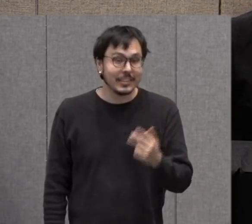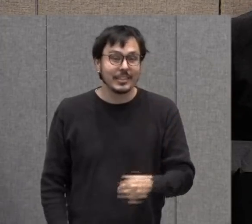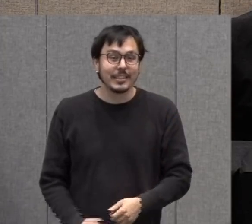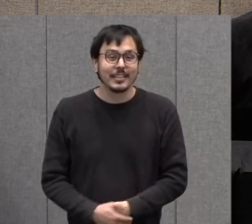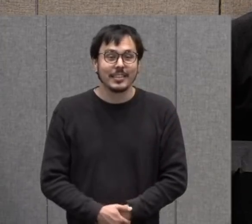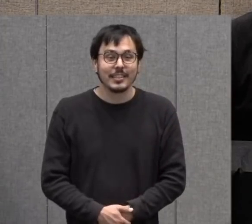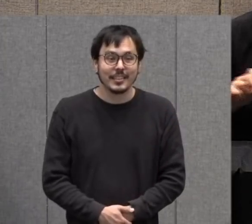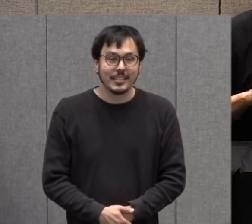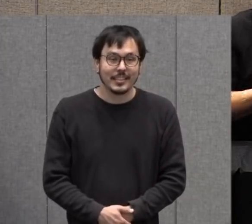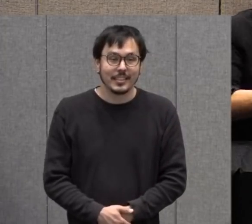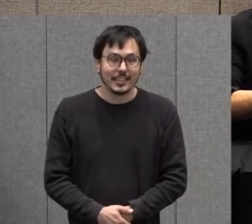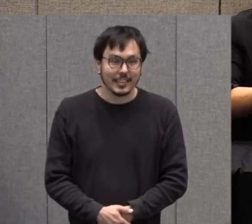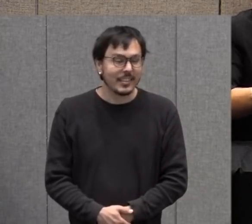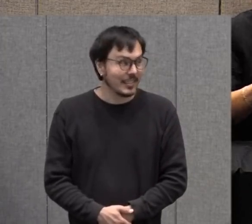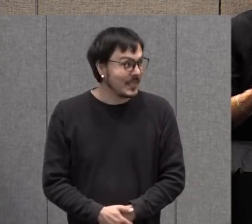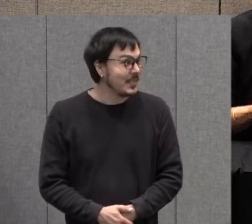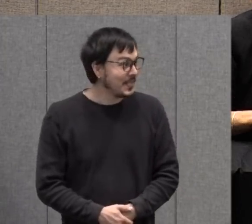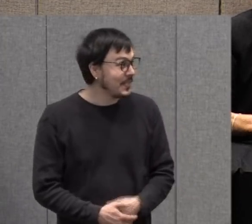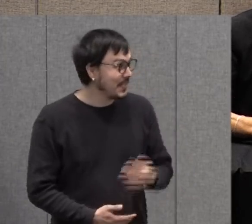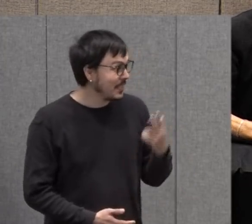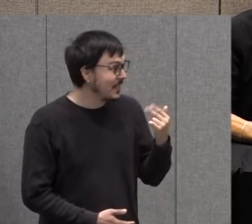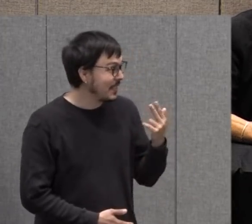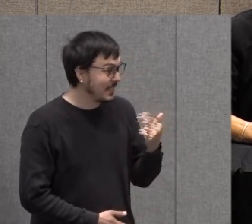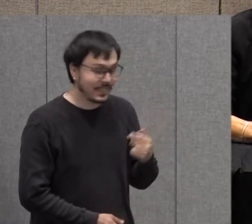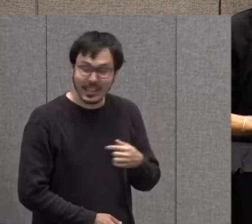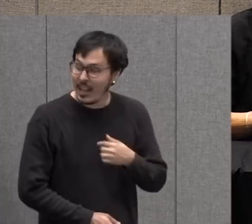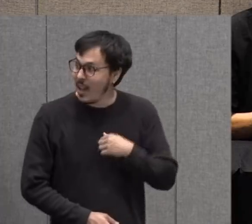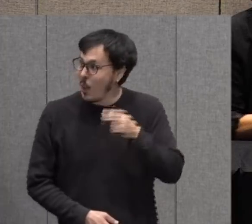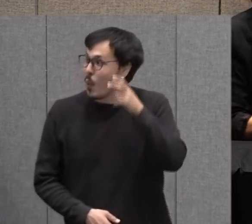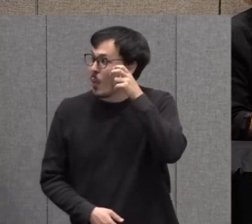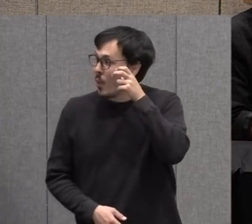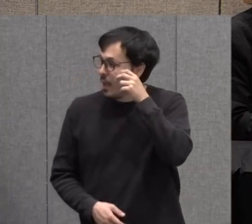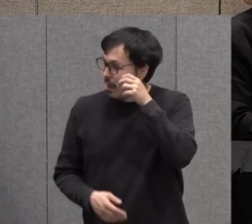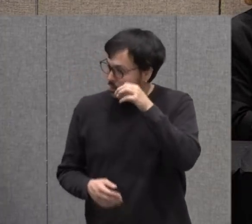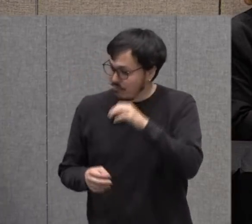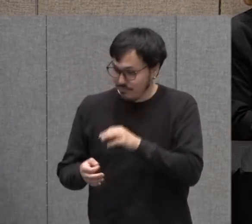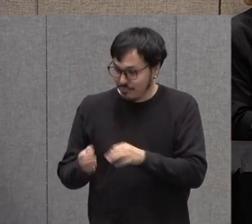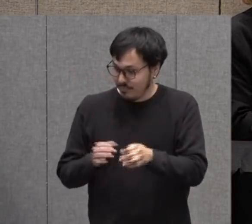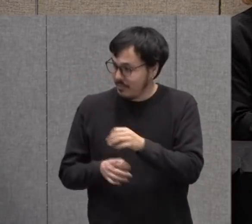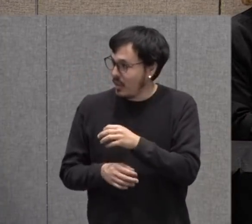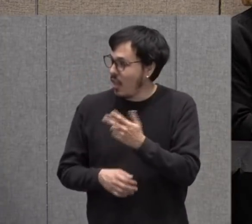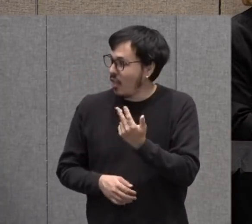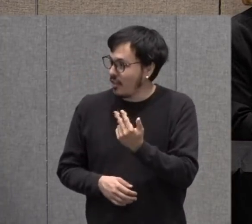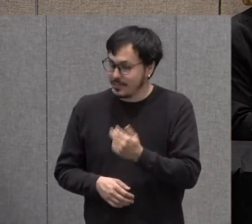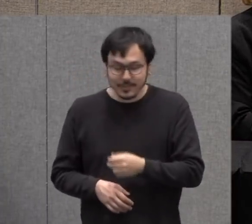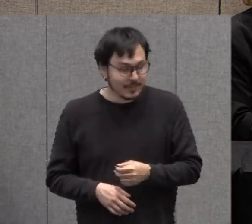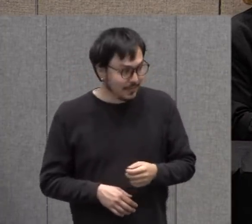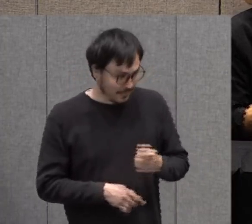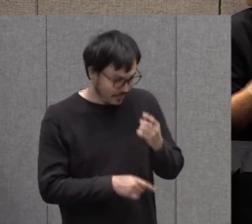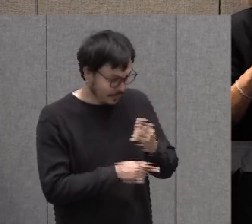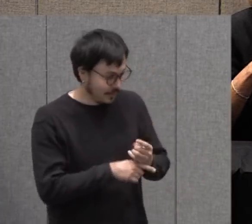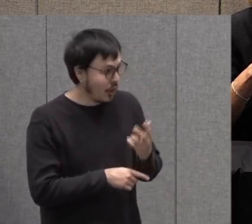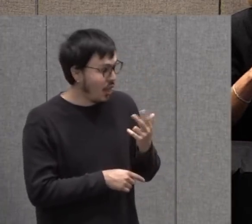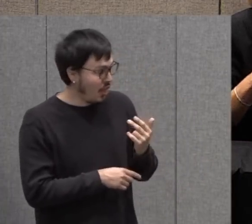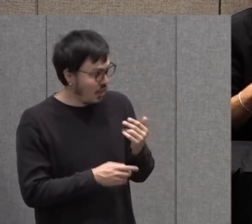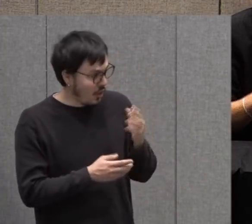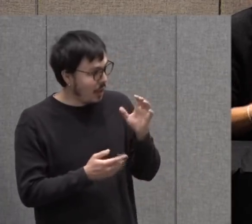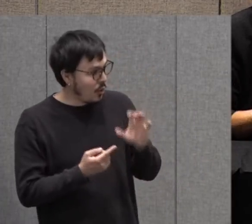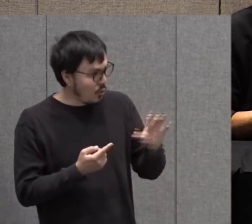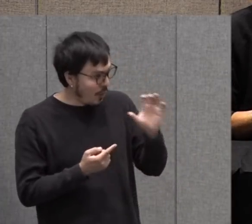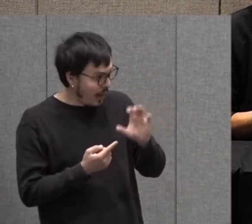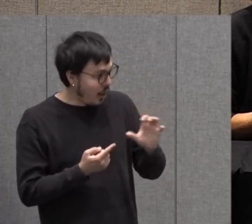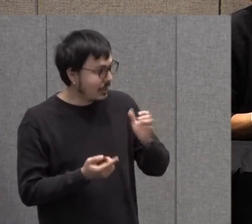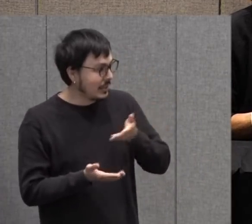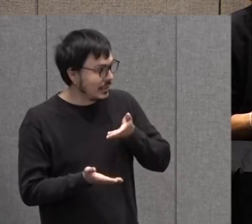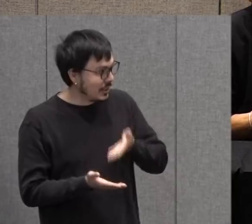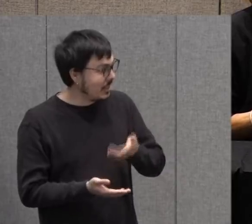13. I heard 13 crayons. Okay, so there are 13 crayons in here. Mm-hmm. They don't make quite